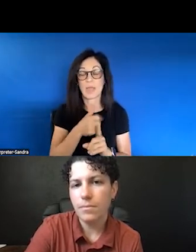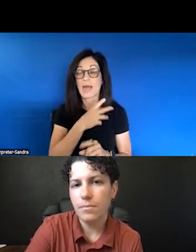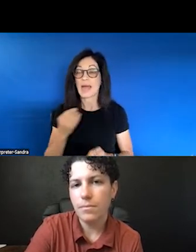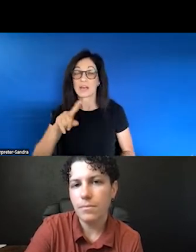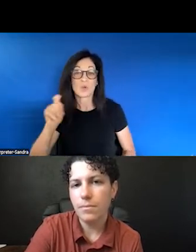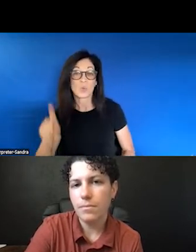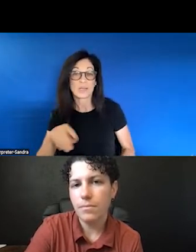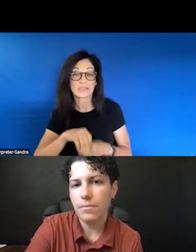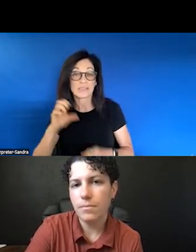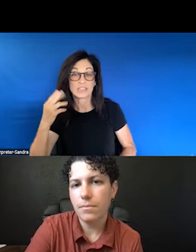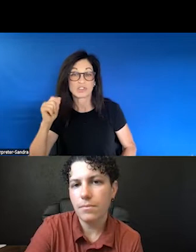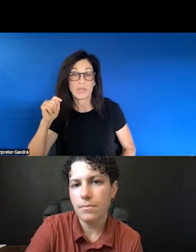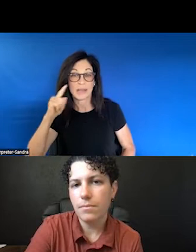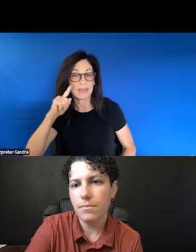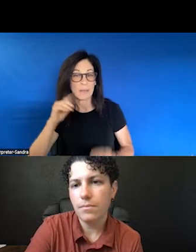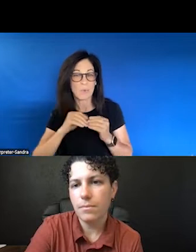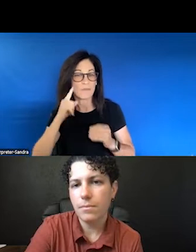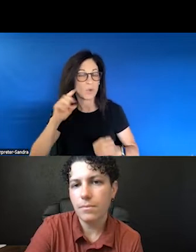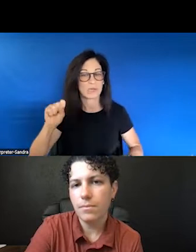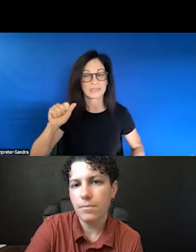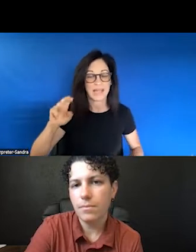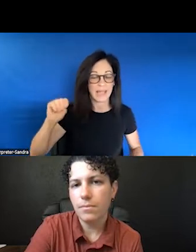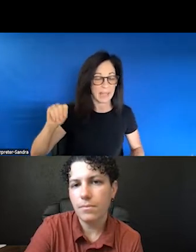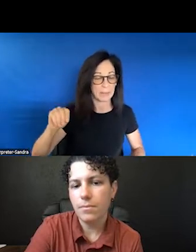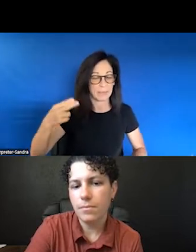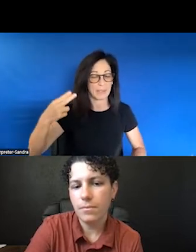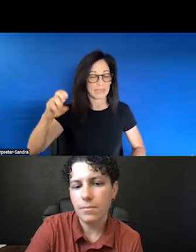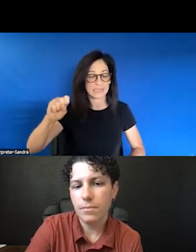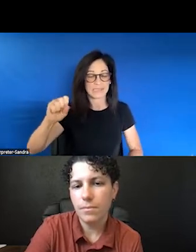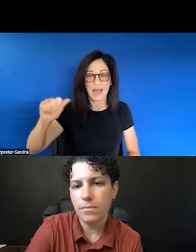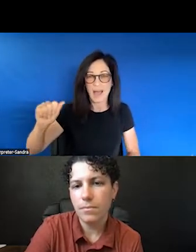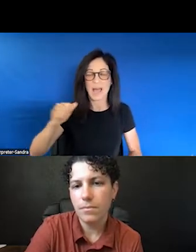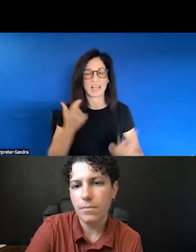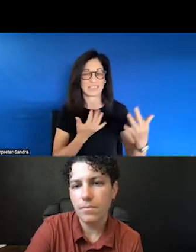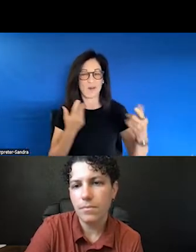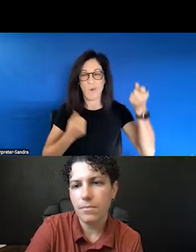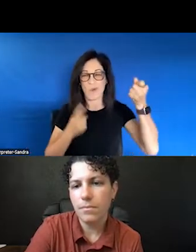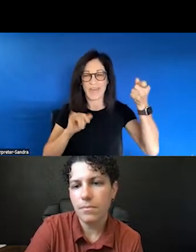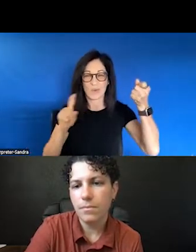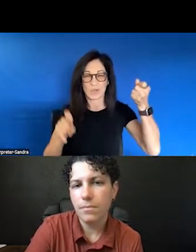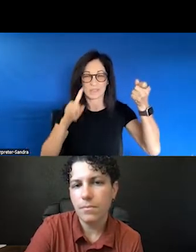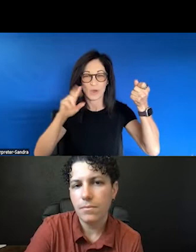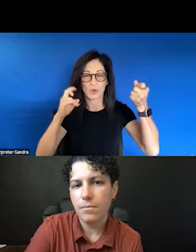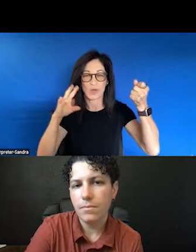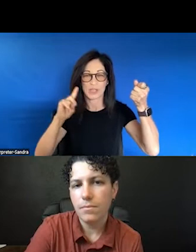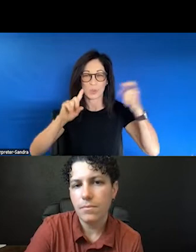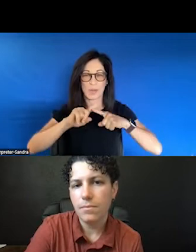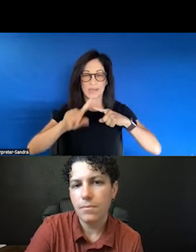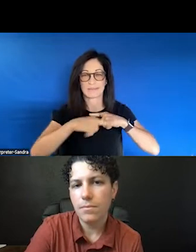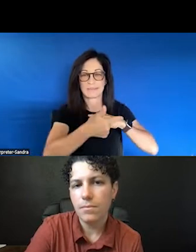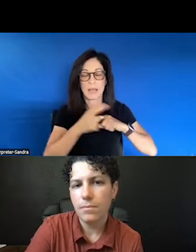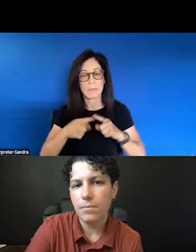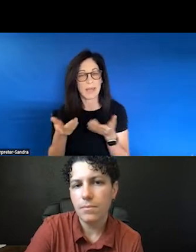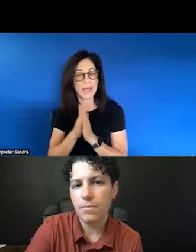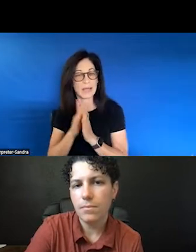in the chat as well that I think is more for Samsa. So maybe I'll save this for Richard when we get to him. But asking if there's a plan